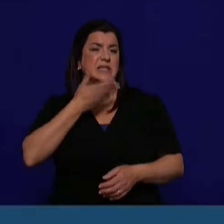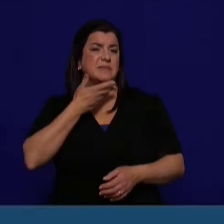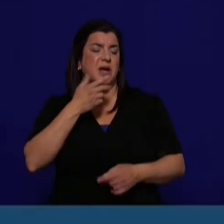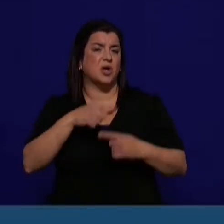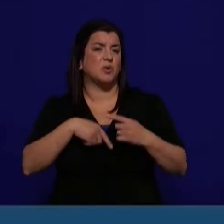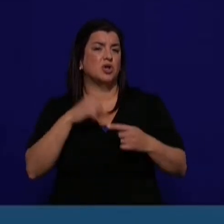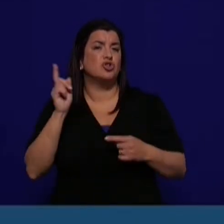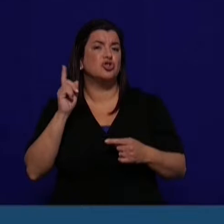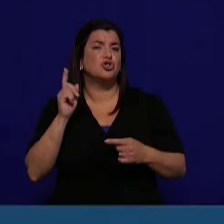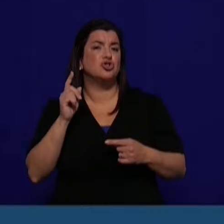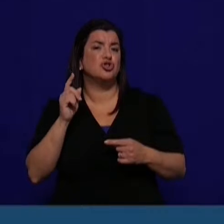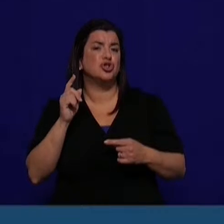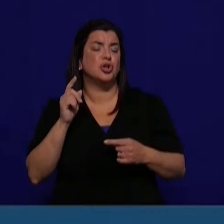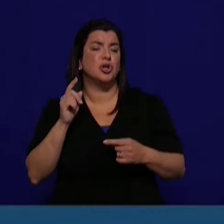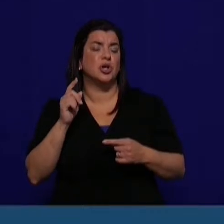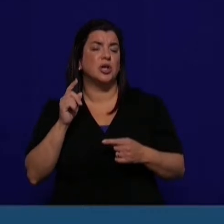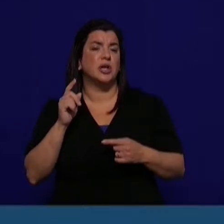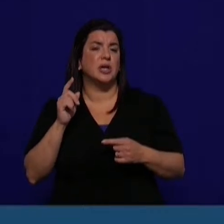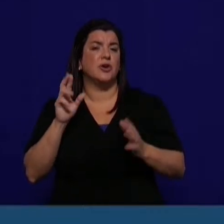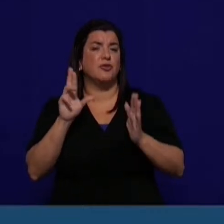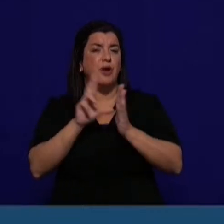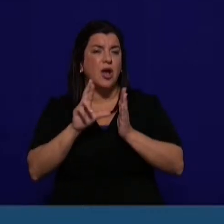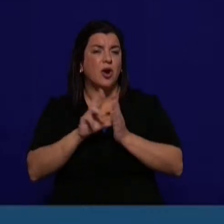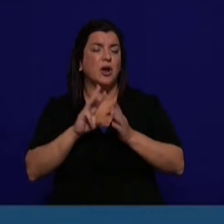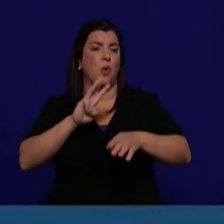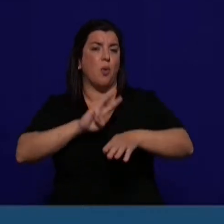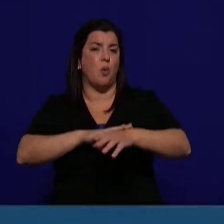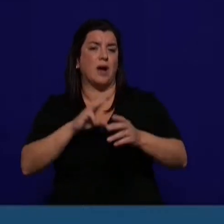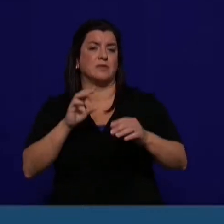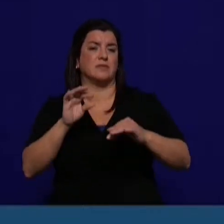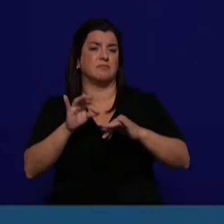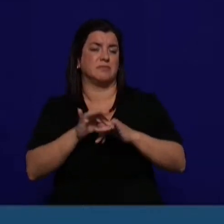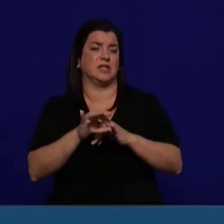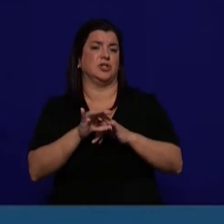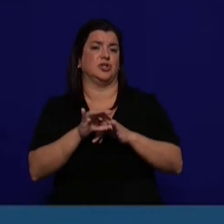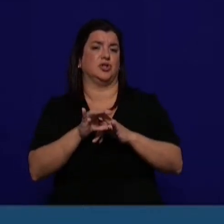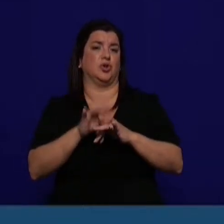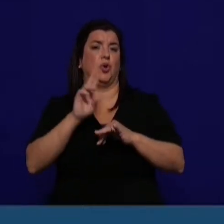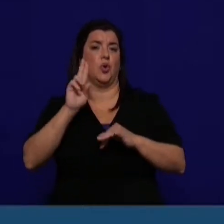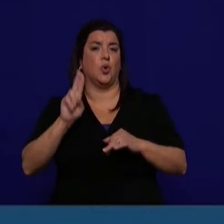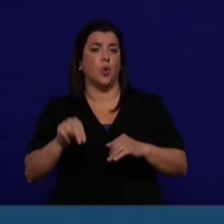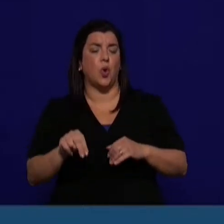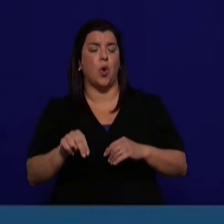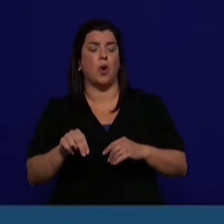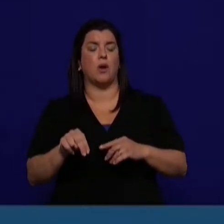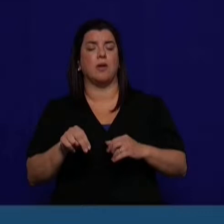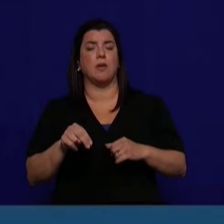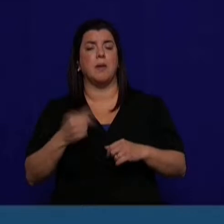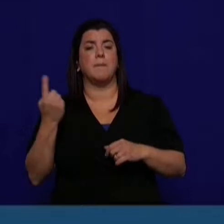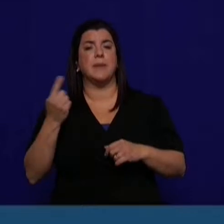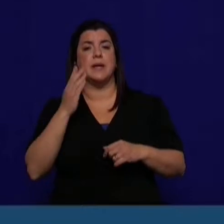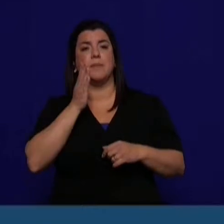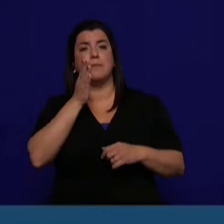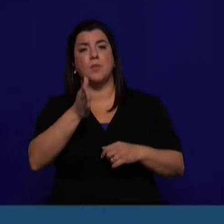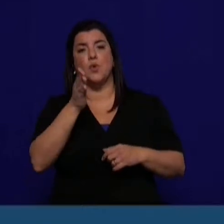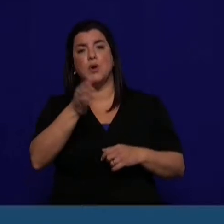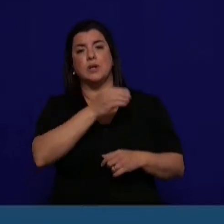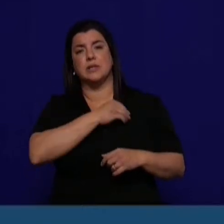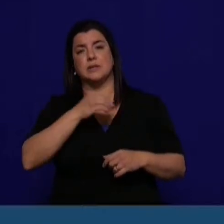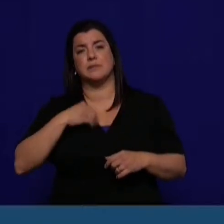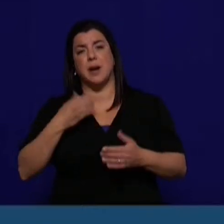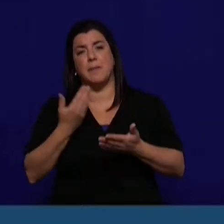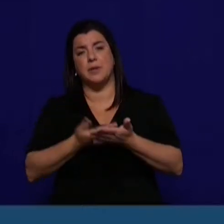U mistoqsija oħra tirrigwarda żjajjar fil-isptarijiet. Dawn se jerġgħu jiġu introdotti u se jkun hemm